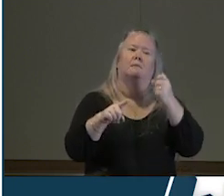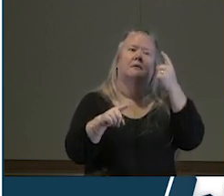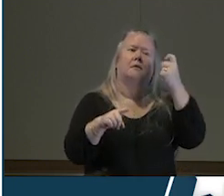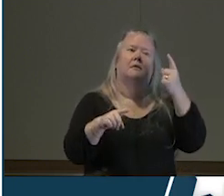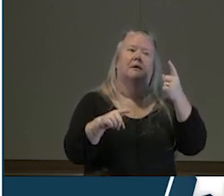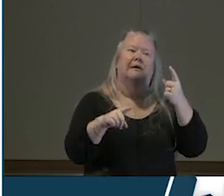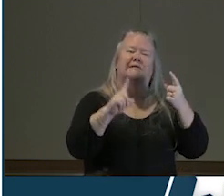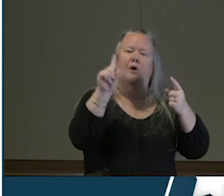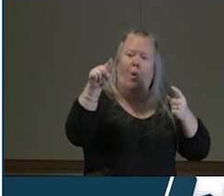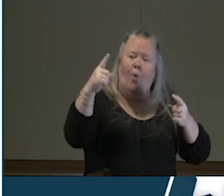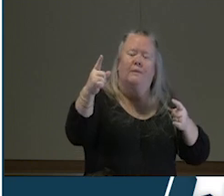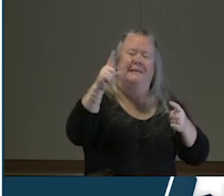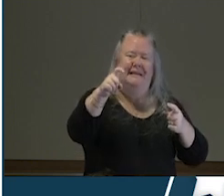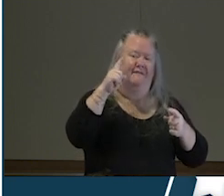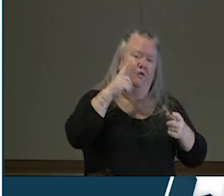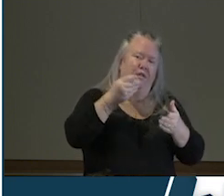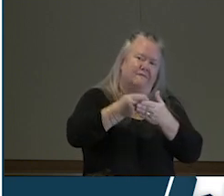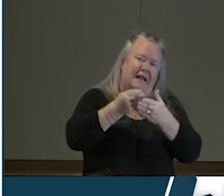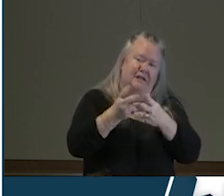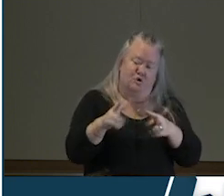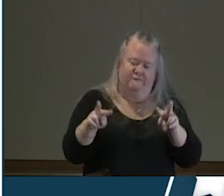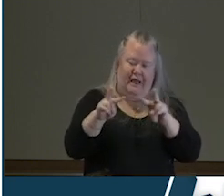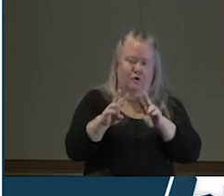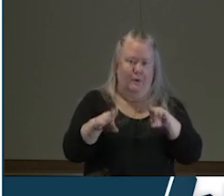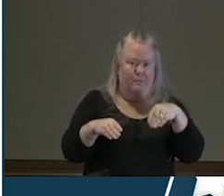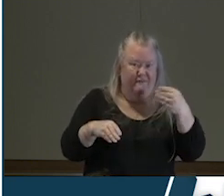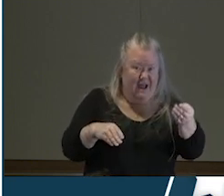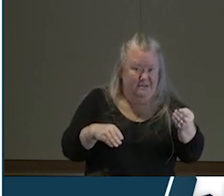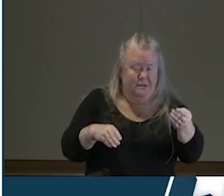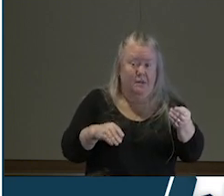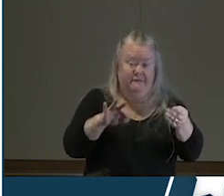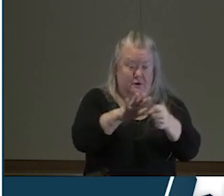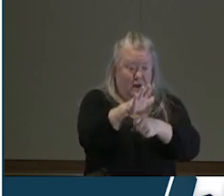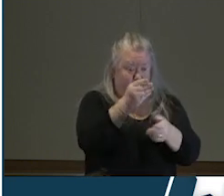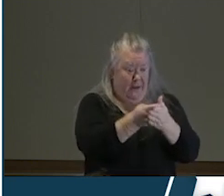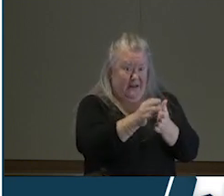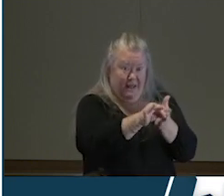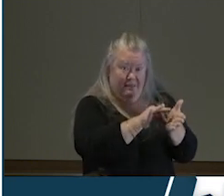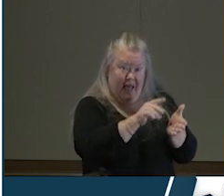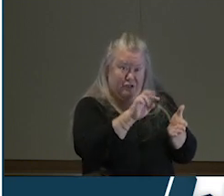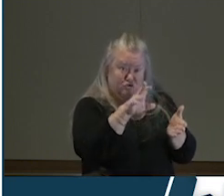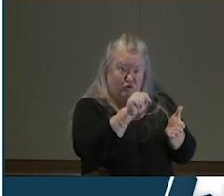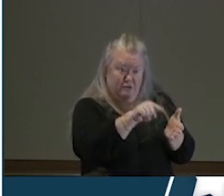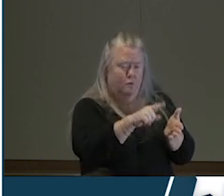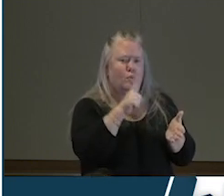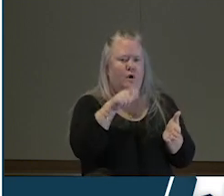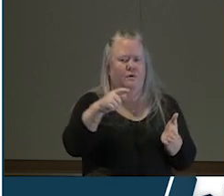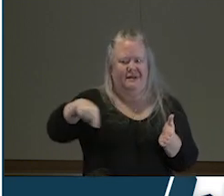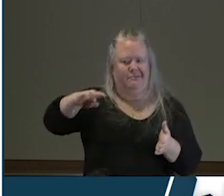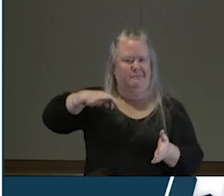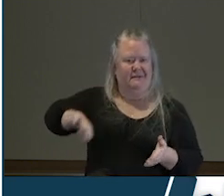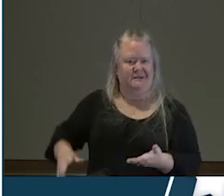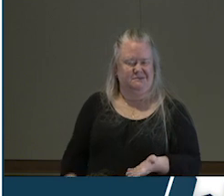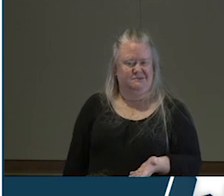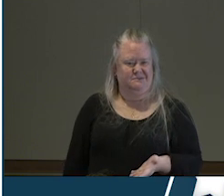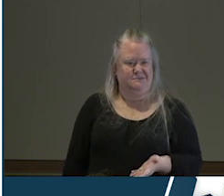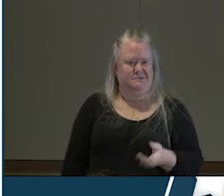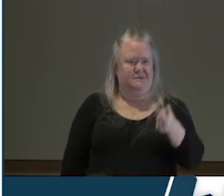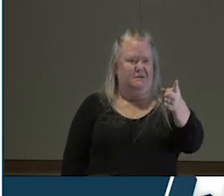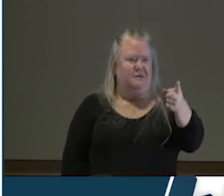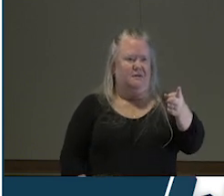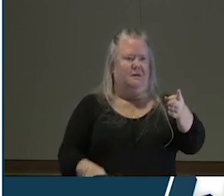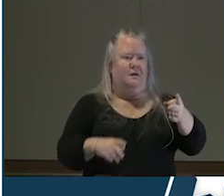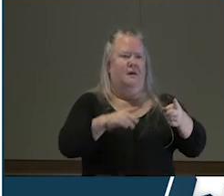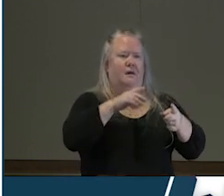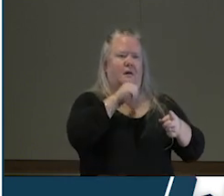like it's only needed for the financial value that it provides. And so if there's enough money in that trust, we don't need these benefits.